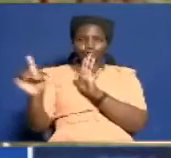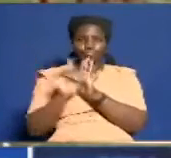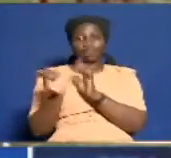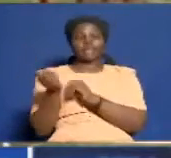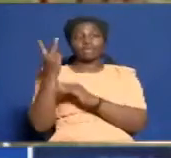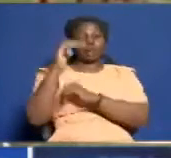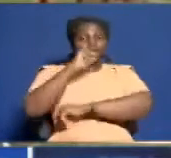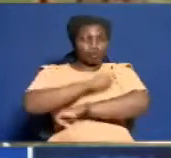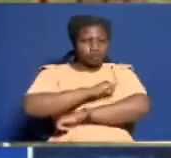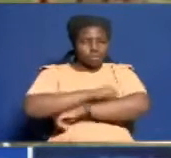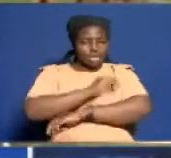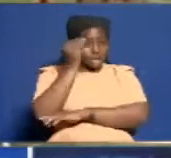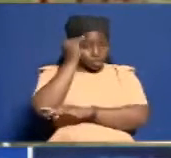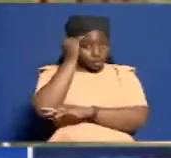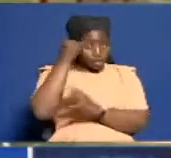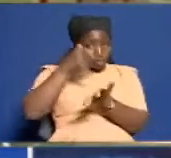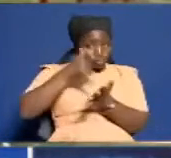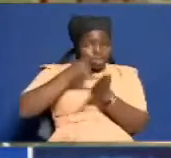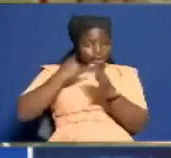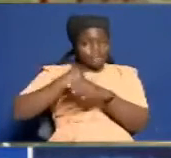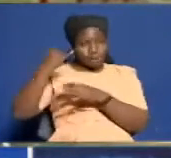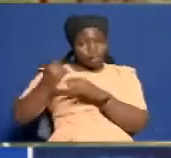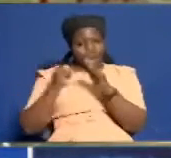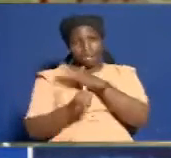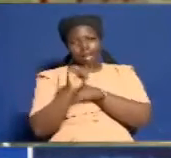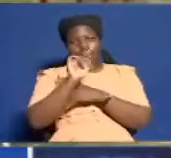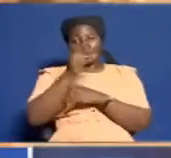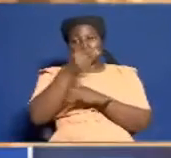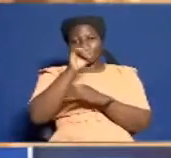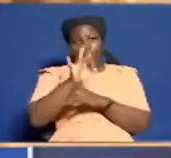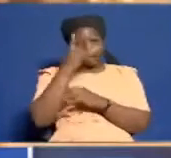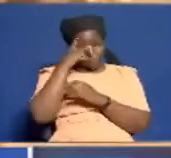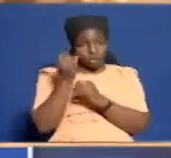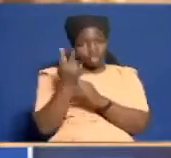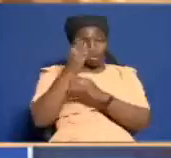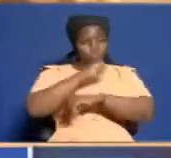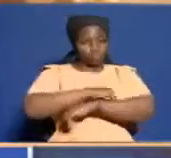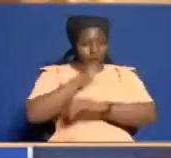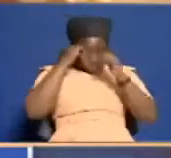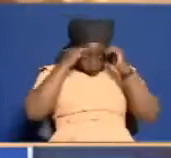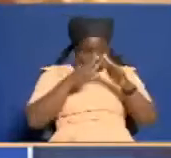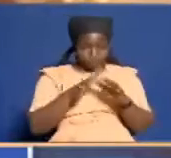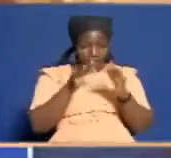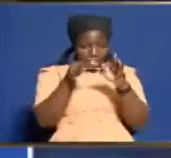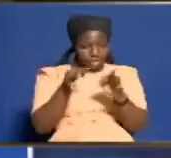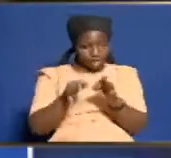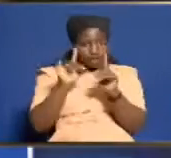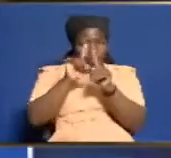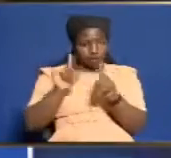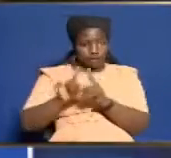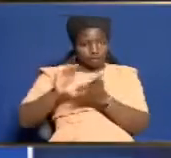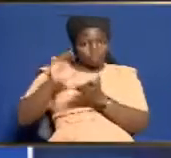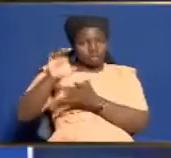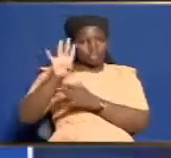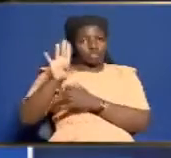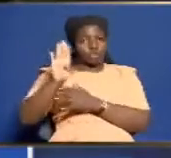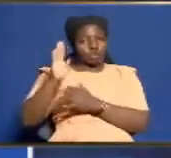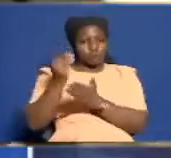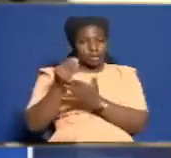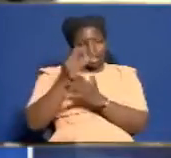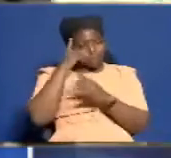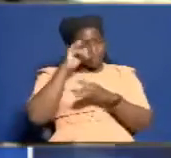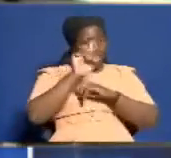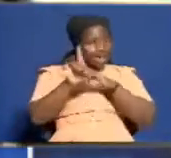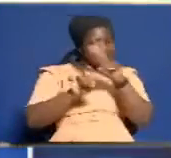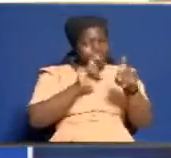education, including insurance under the NHI for secondary school students. The Treasury has also allocated 4 billion shillings for examination